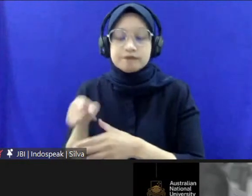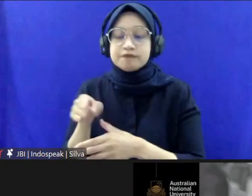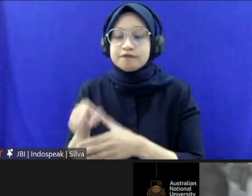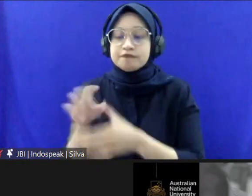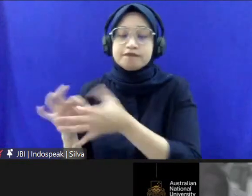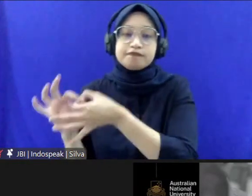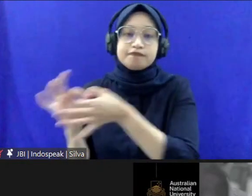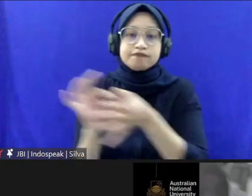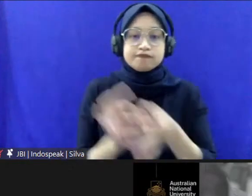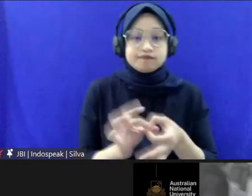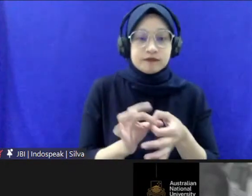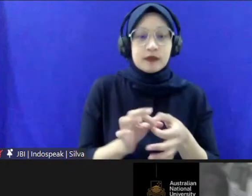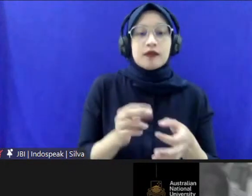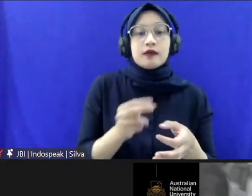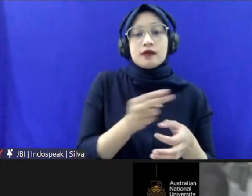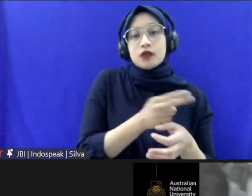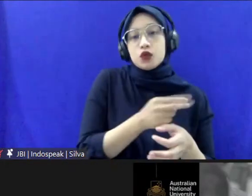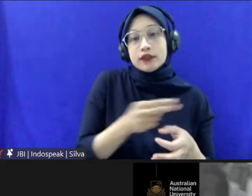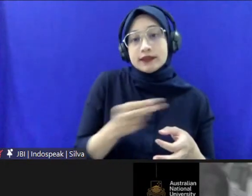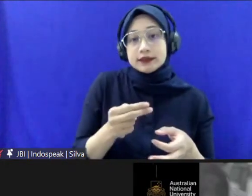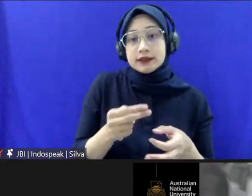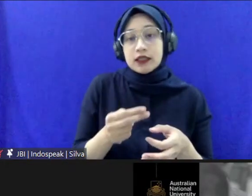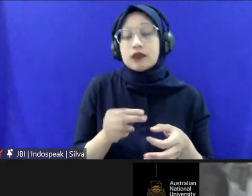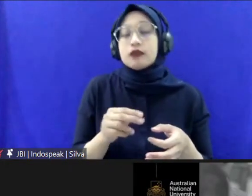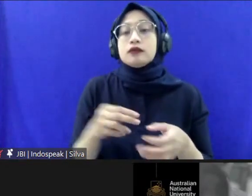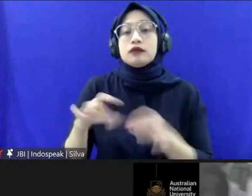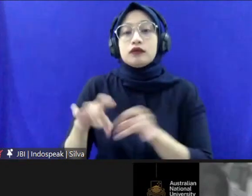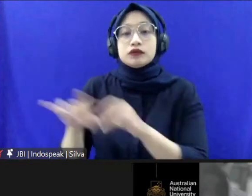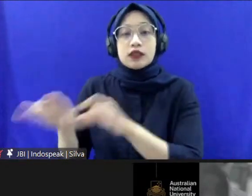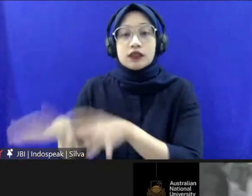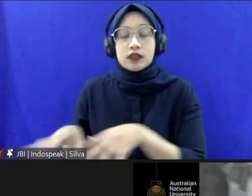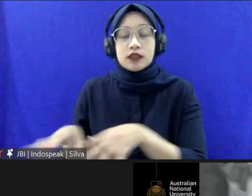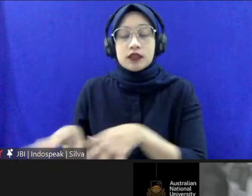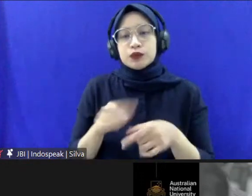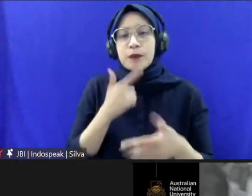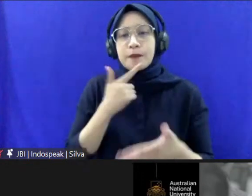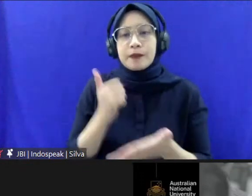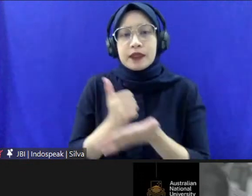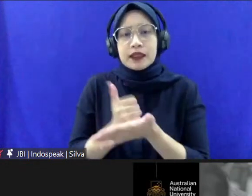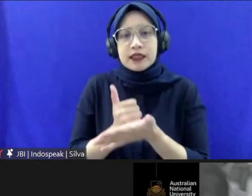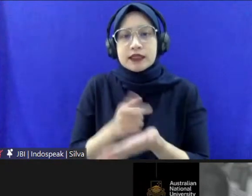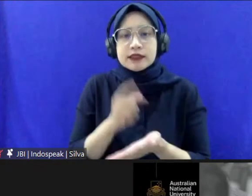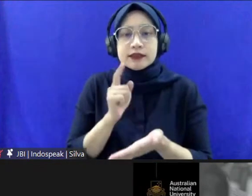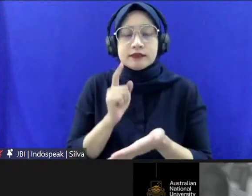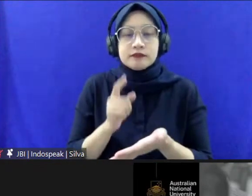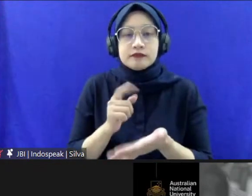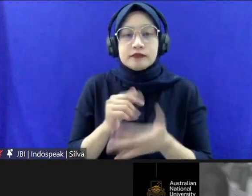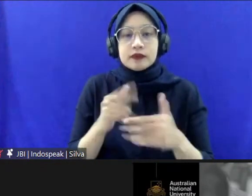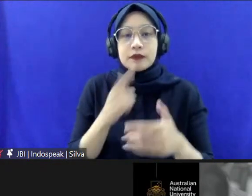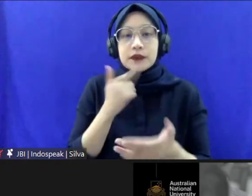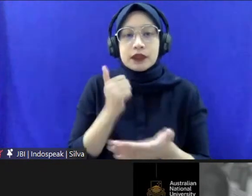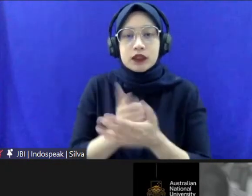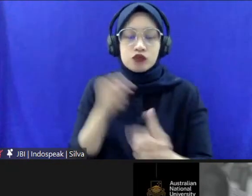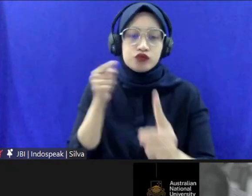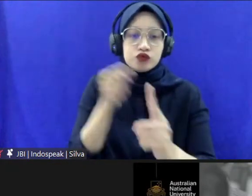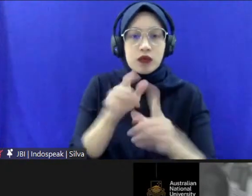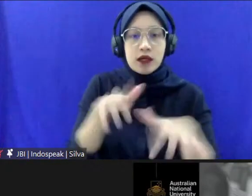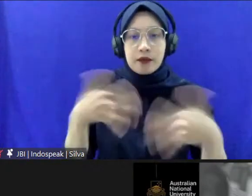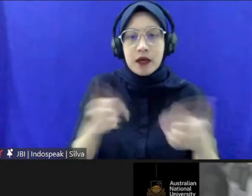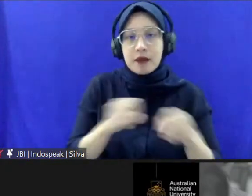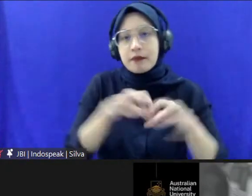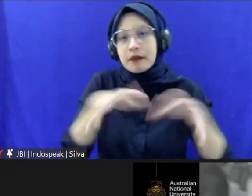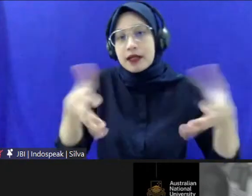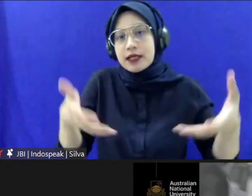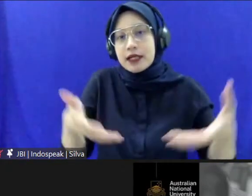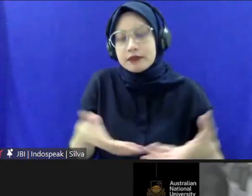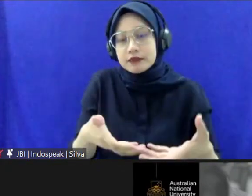two countries will be key for us to move forward in this pandemic. Throughout this past year or